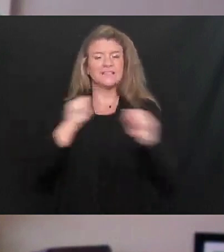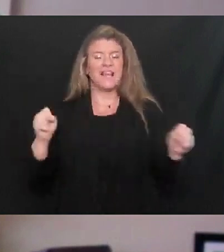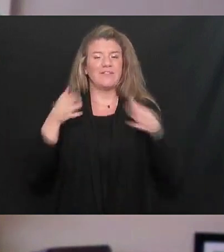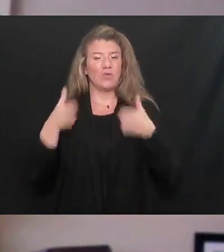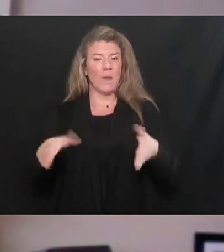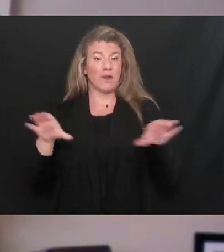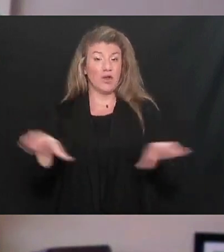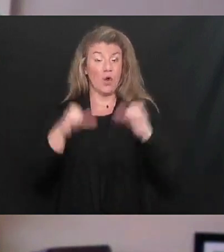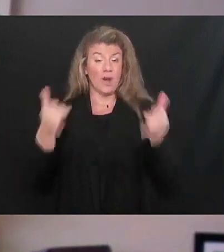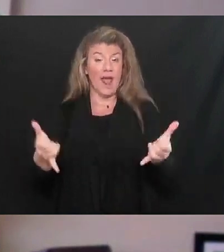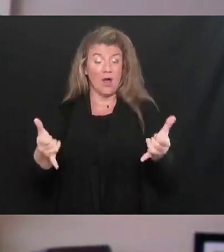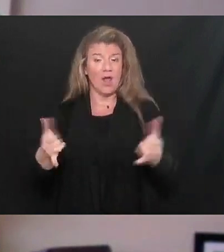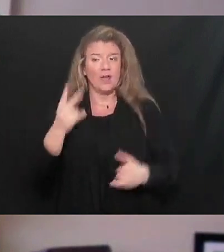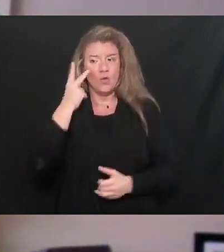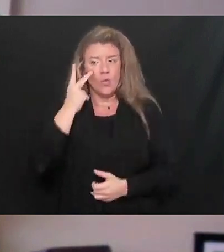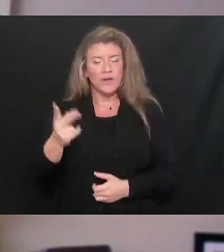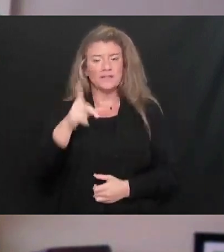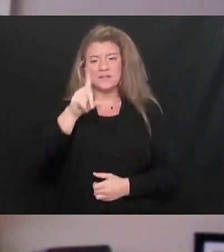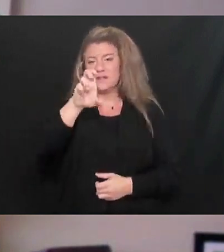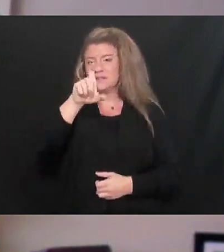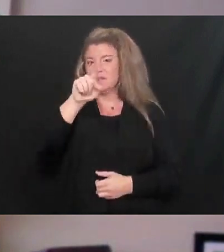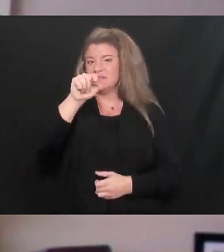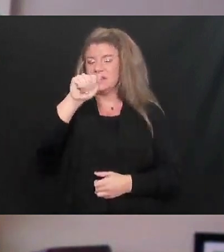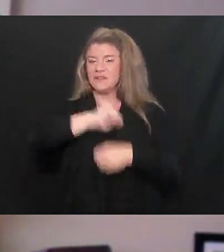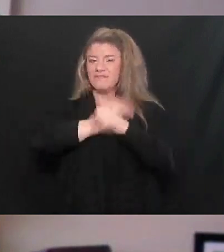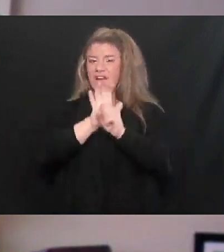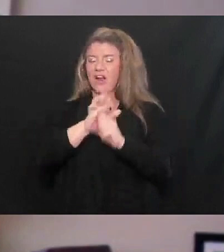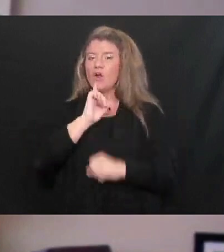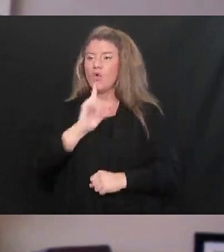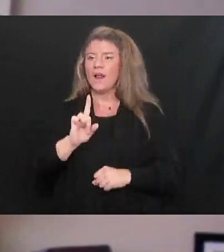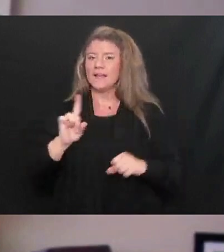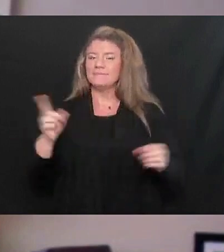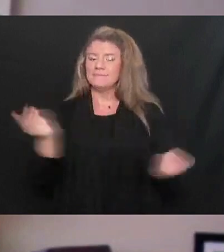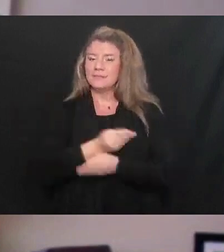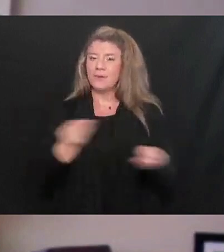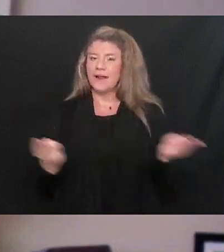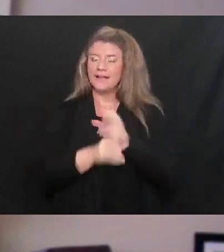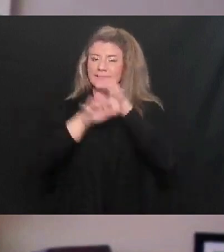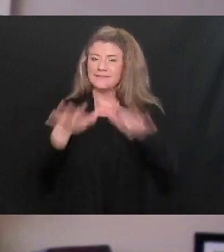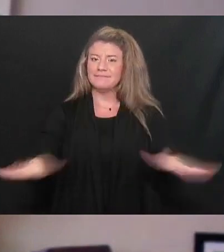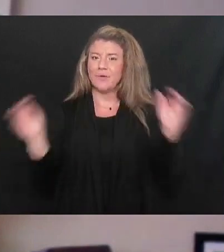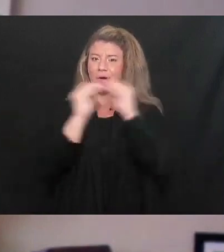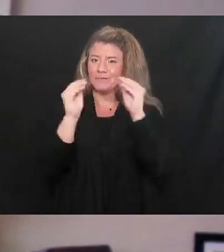now, as we see that Delta variant really, really starting to spread more rapidly.